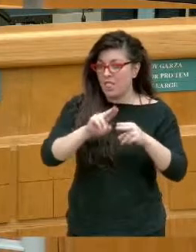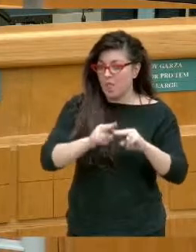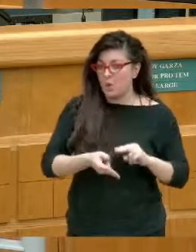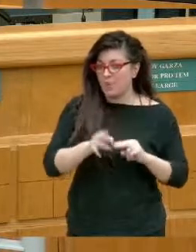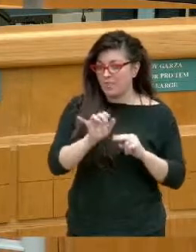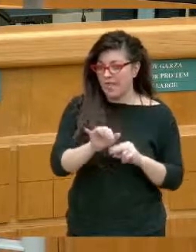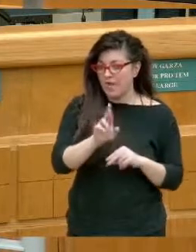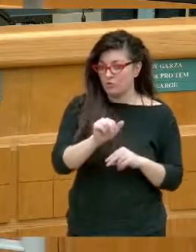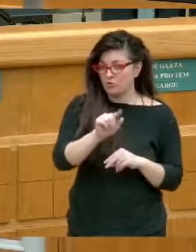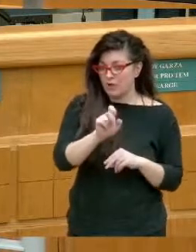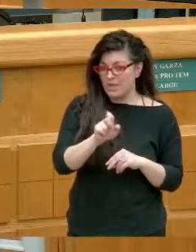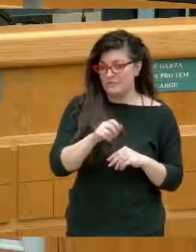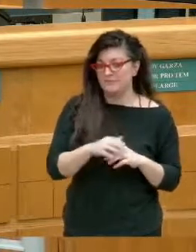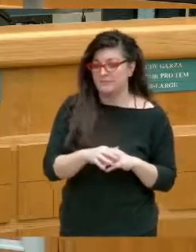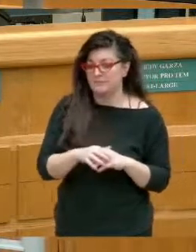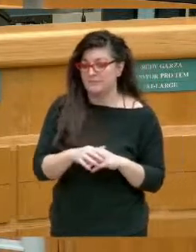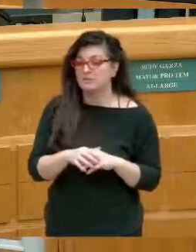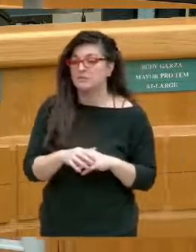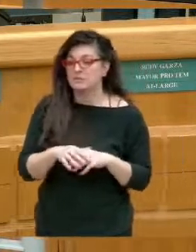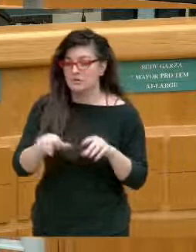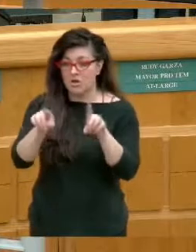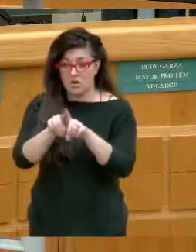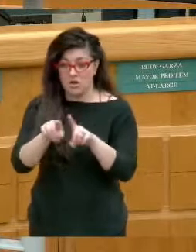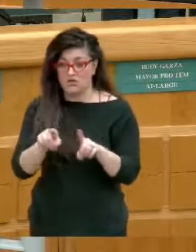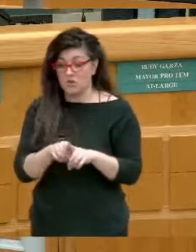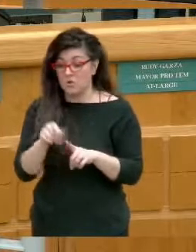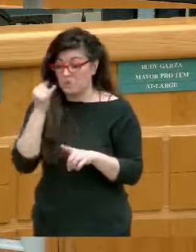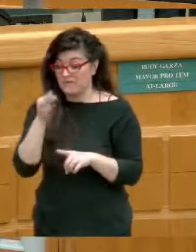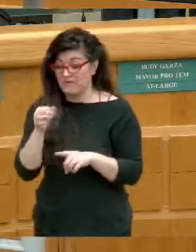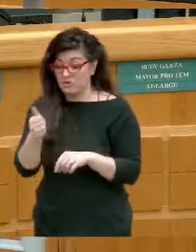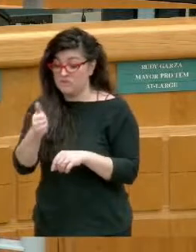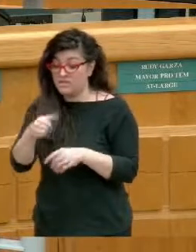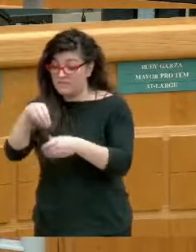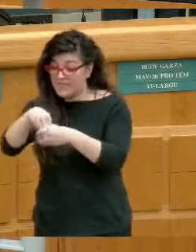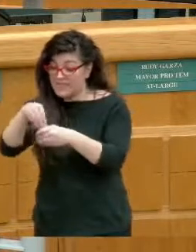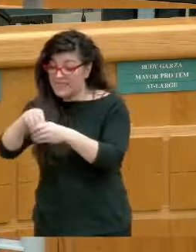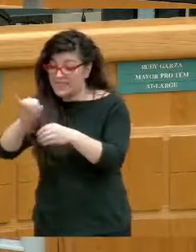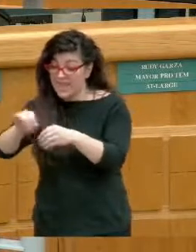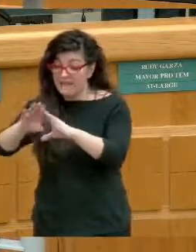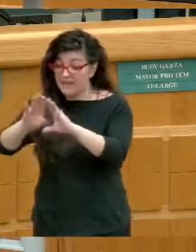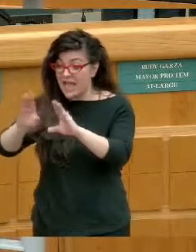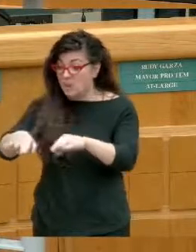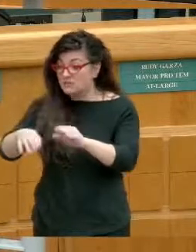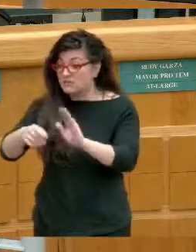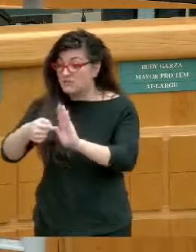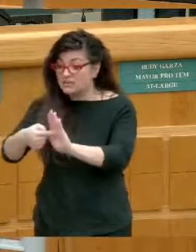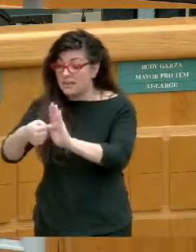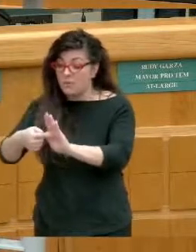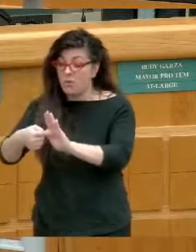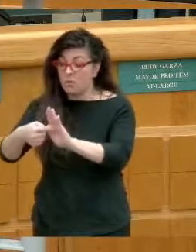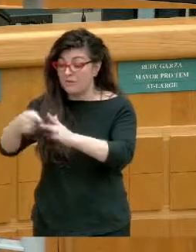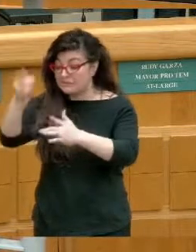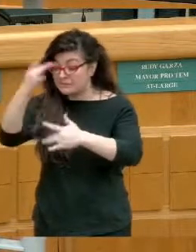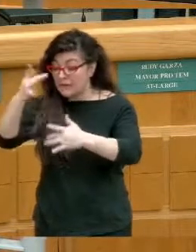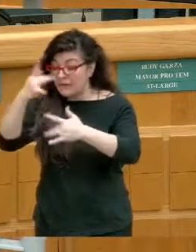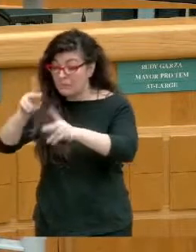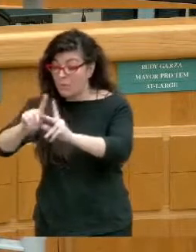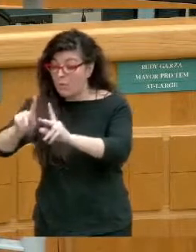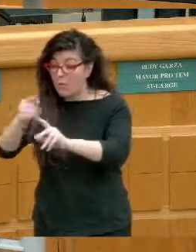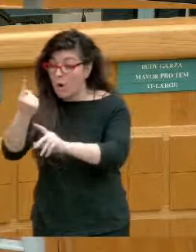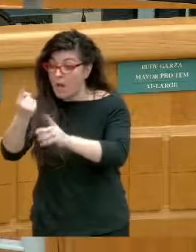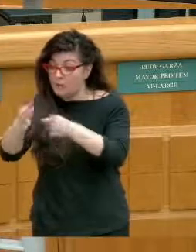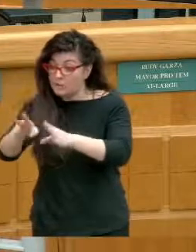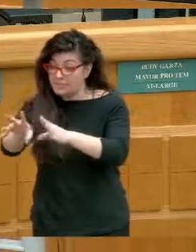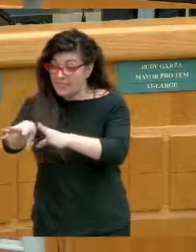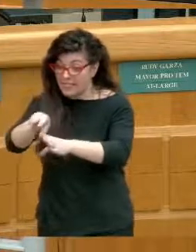the coastal bend area, as long as people are leaving the place where the outbreak is occurring and going to other places. Outbreaks do not,